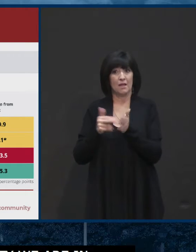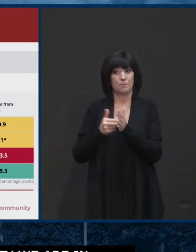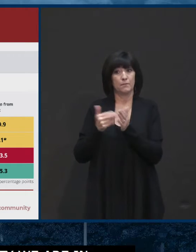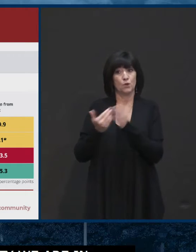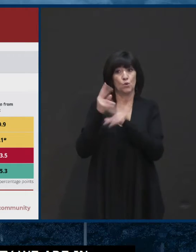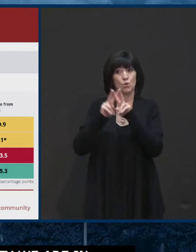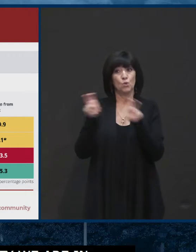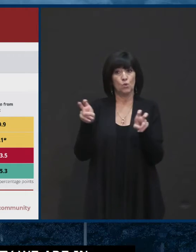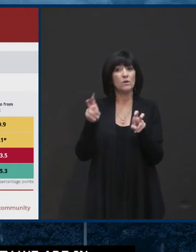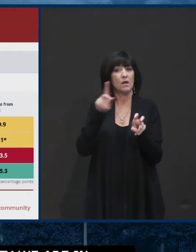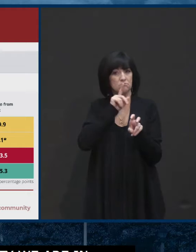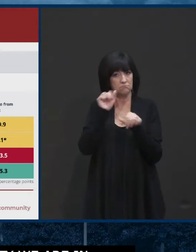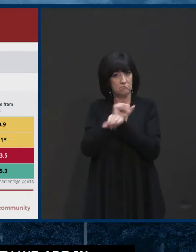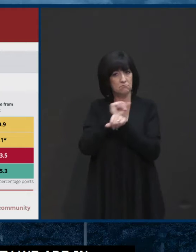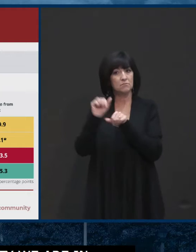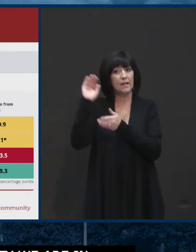good.